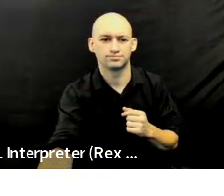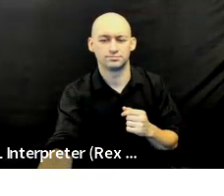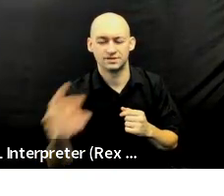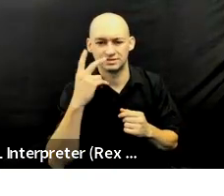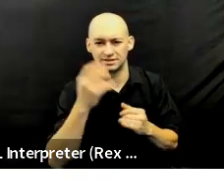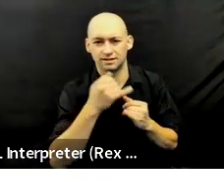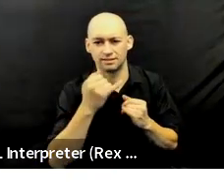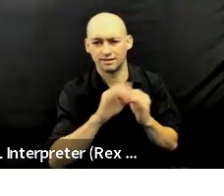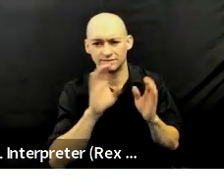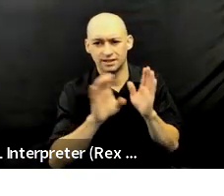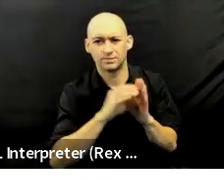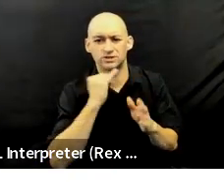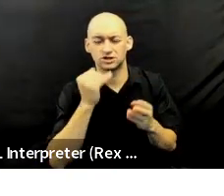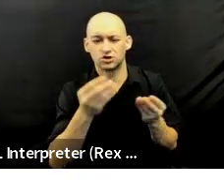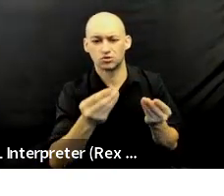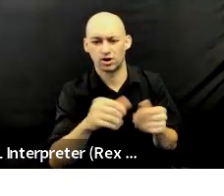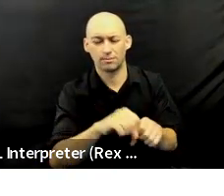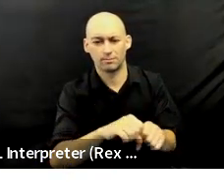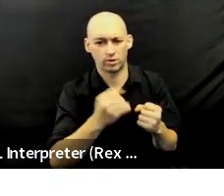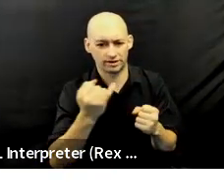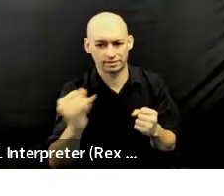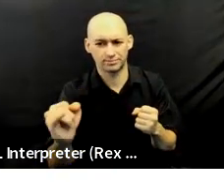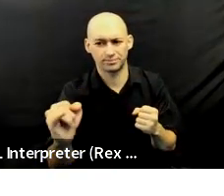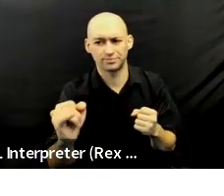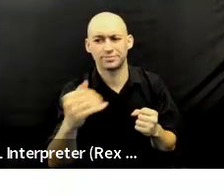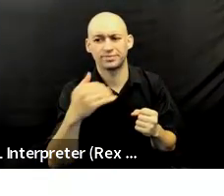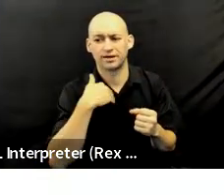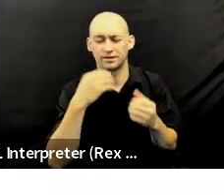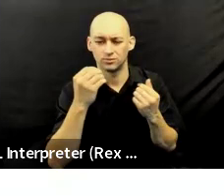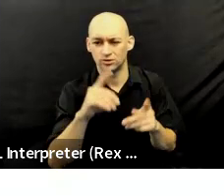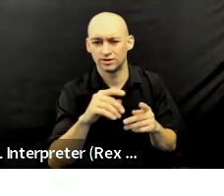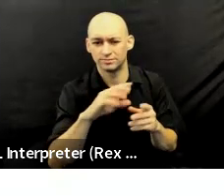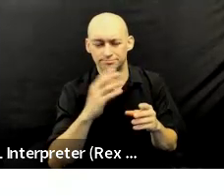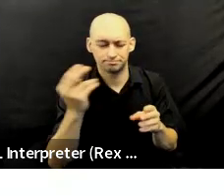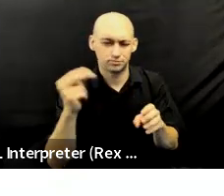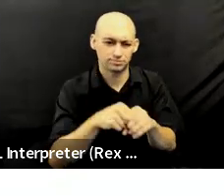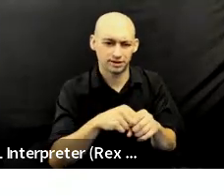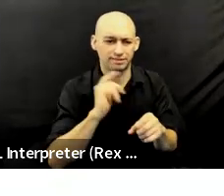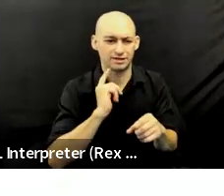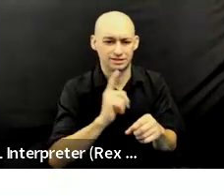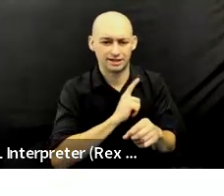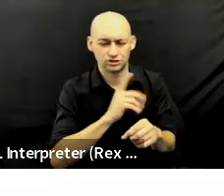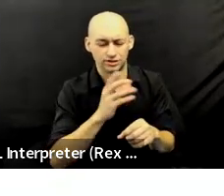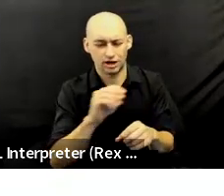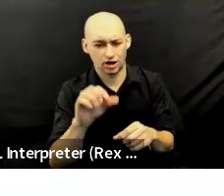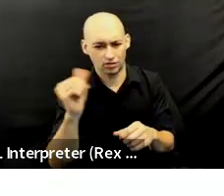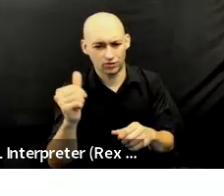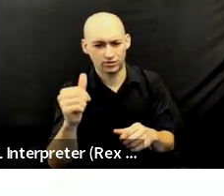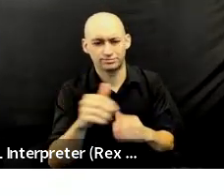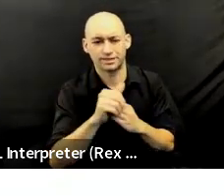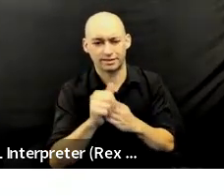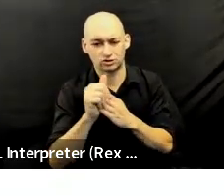got a chance to participate with some legislators and members of the staff and leadership at